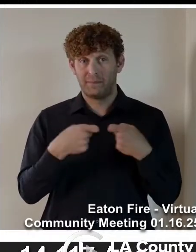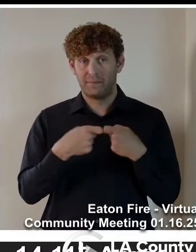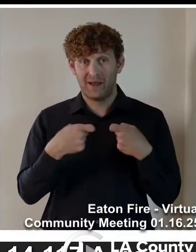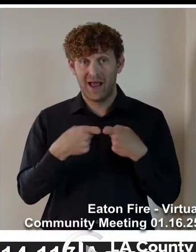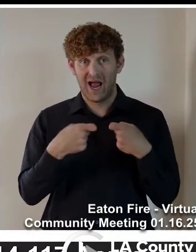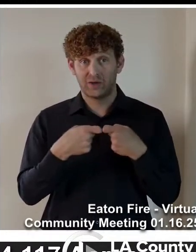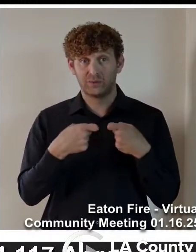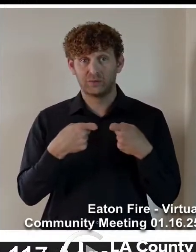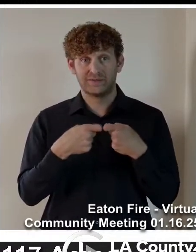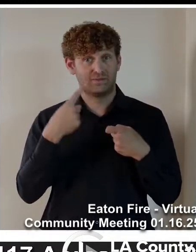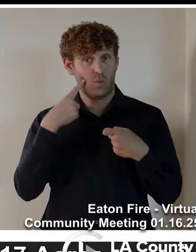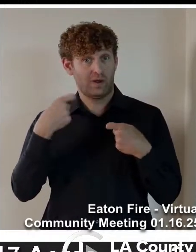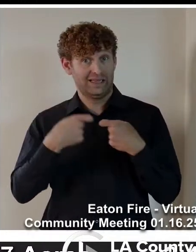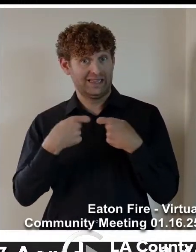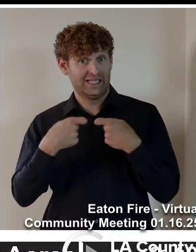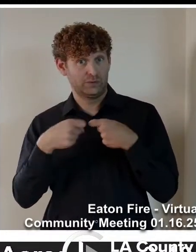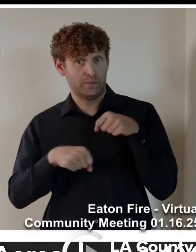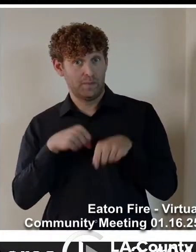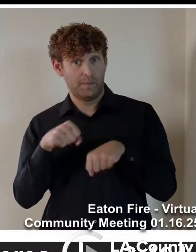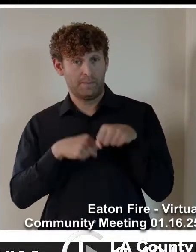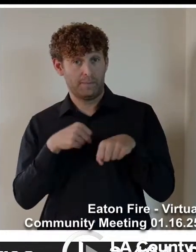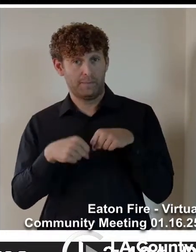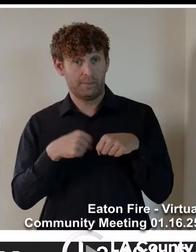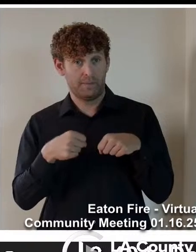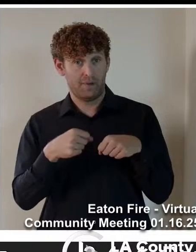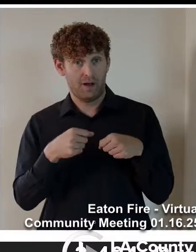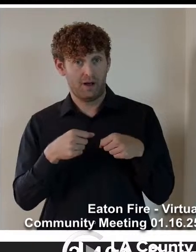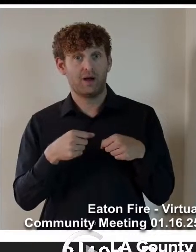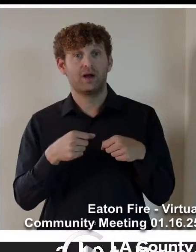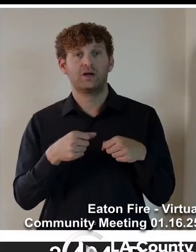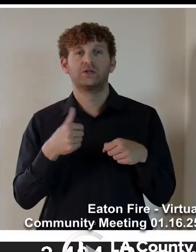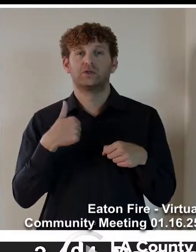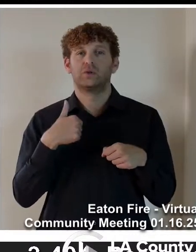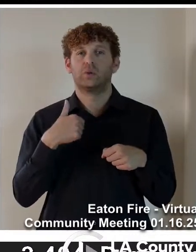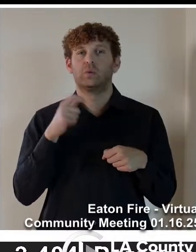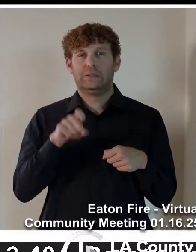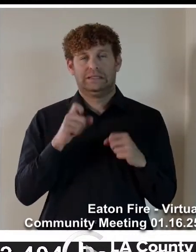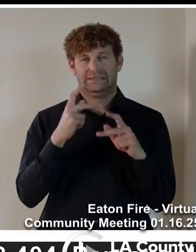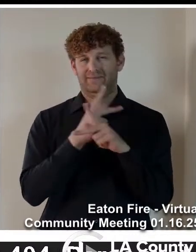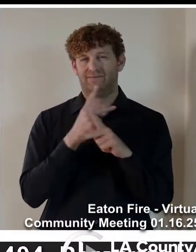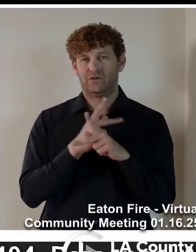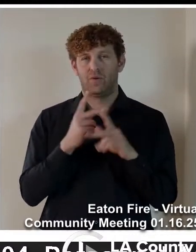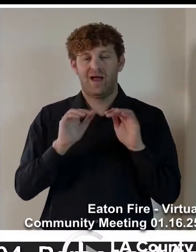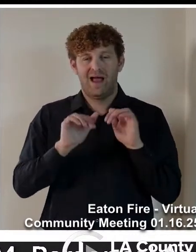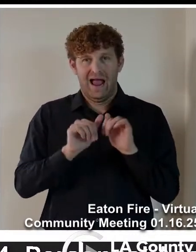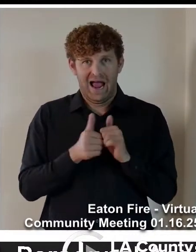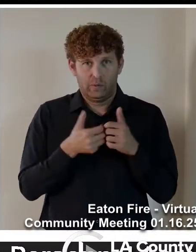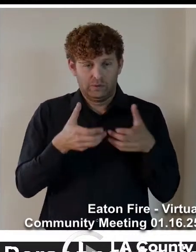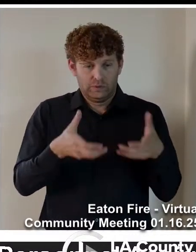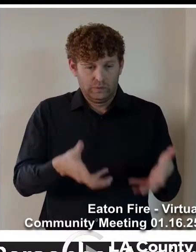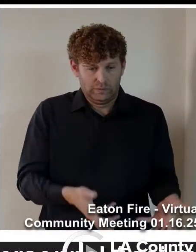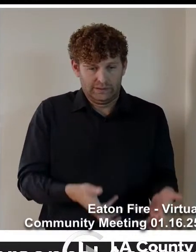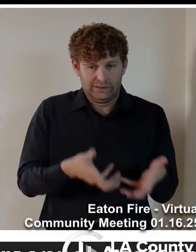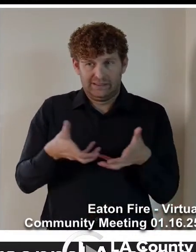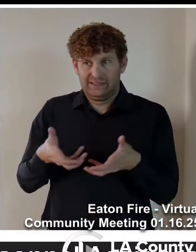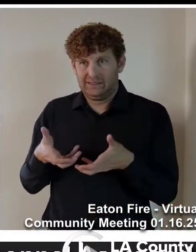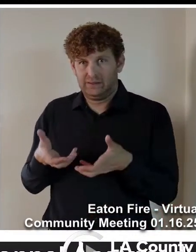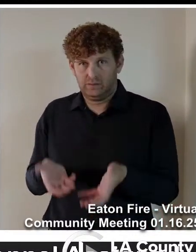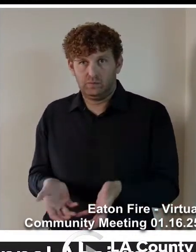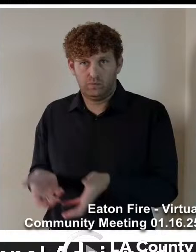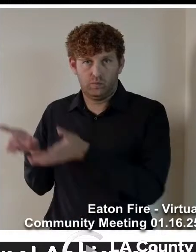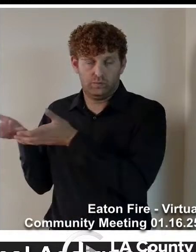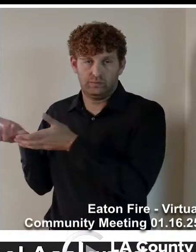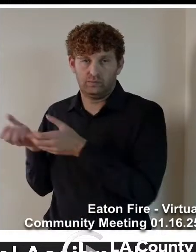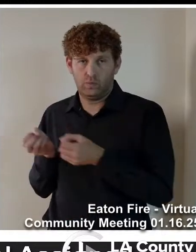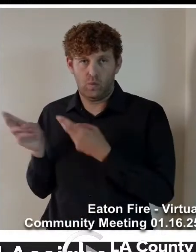been mitigated. We just now need to work on the removal and getting in the disposal of getting those batteries